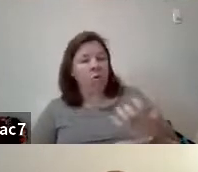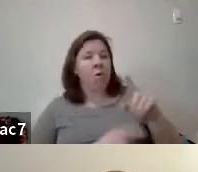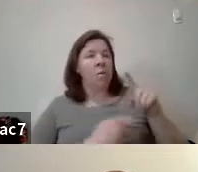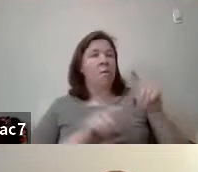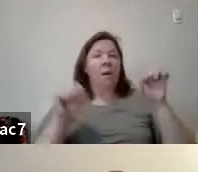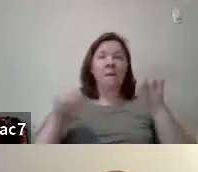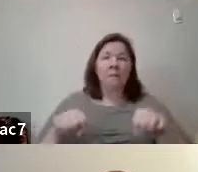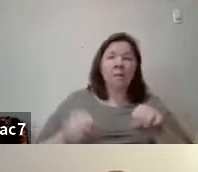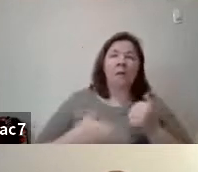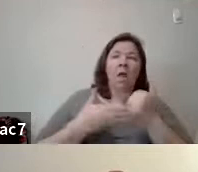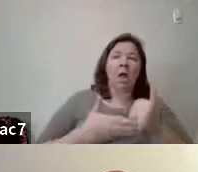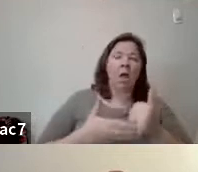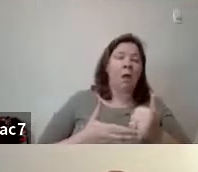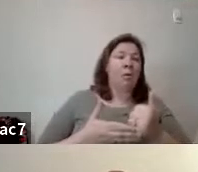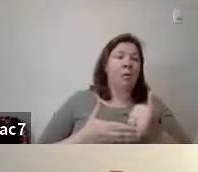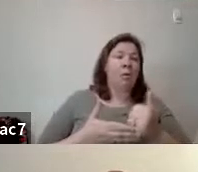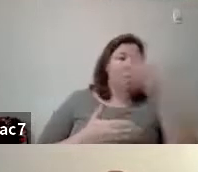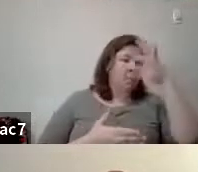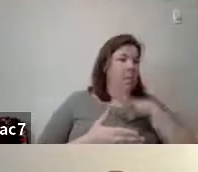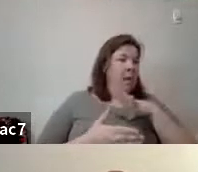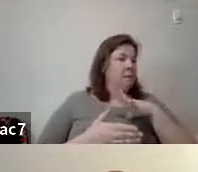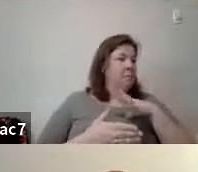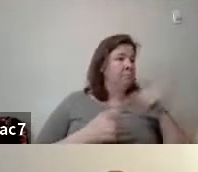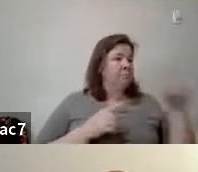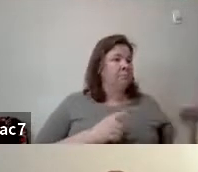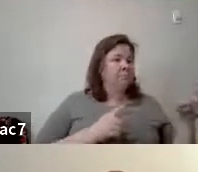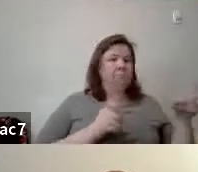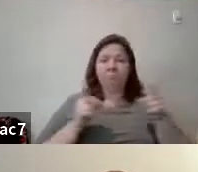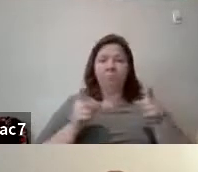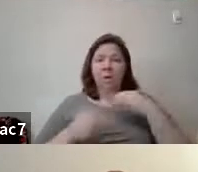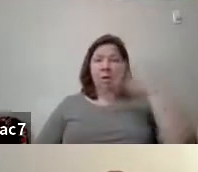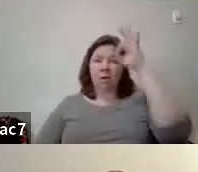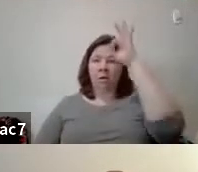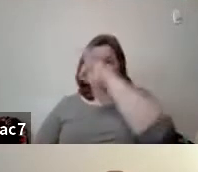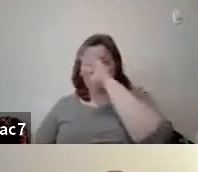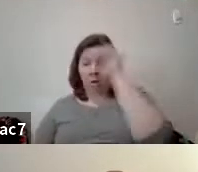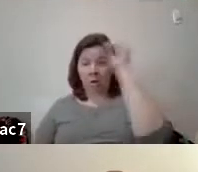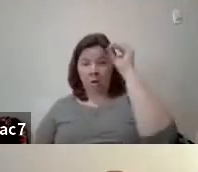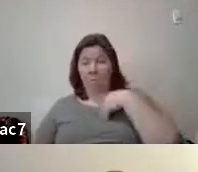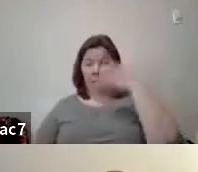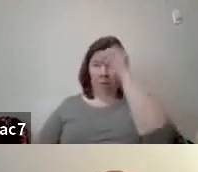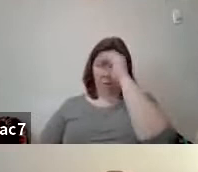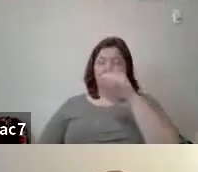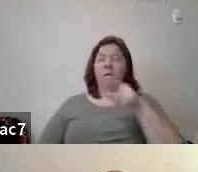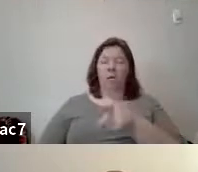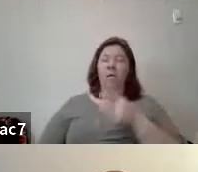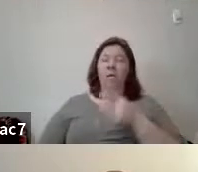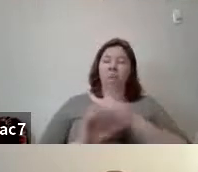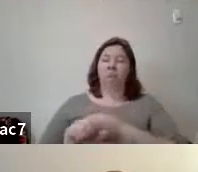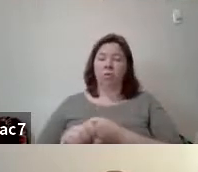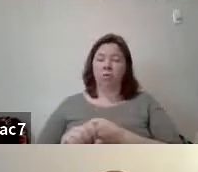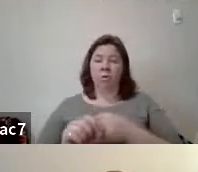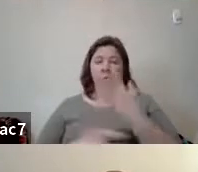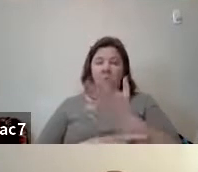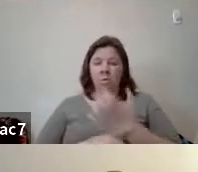to help his fellow man. And that is where the difference, in my opinion, comes in, because you can't have the desire all day long. And